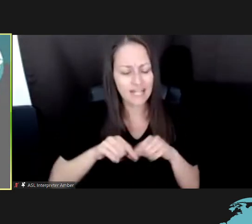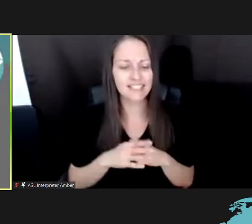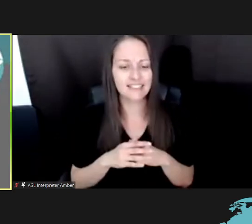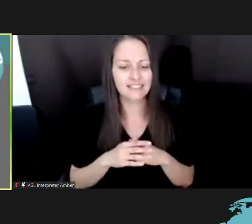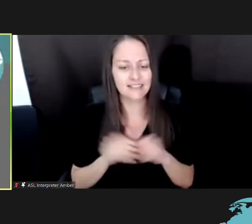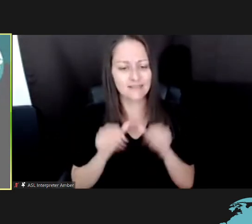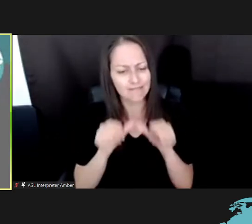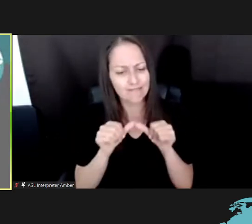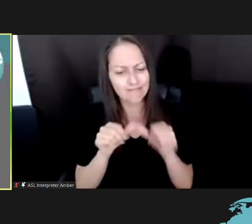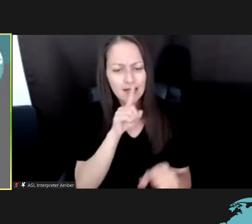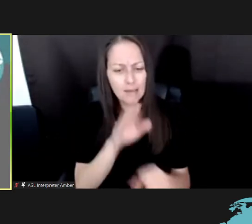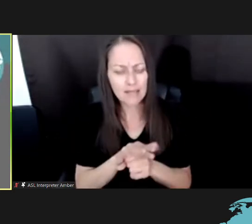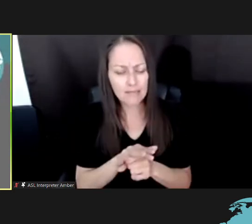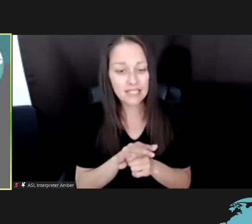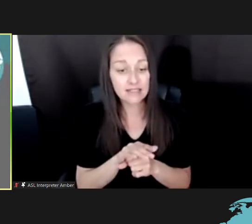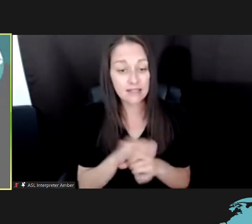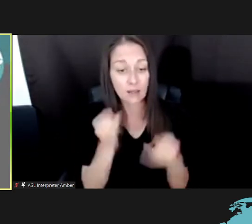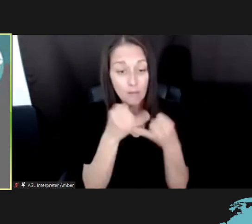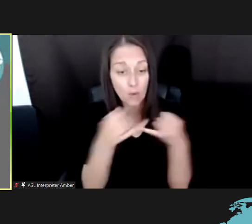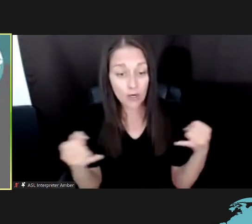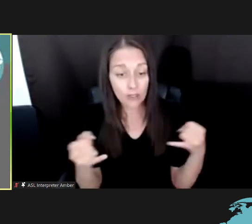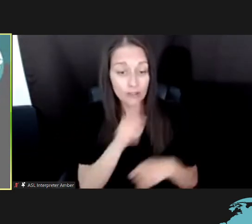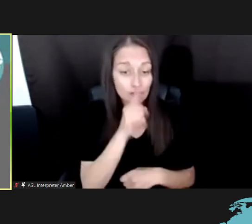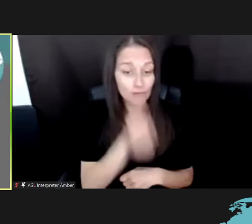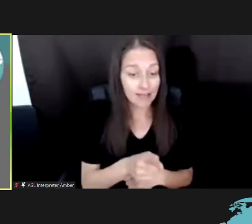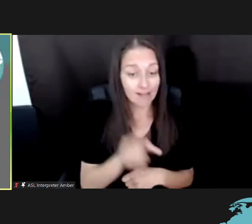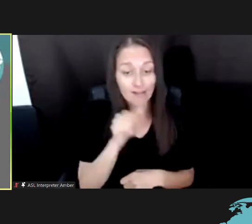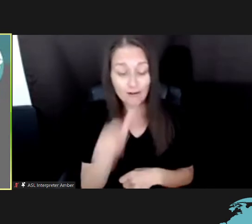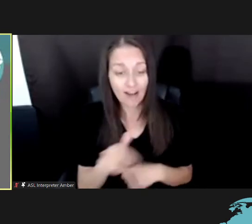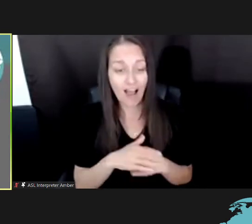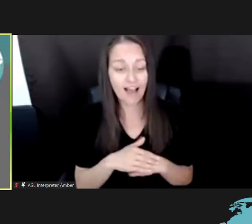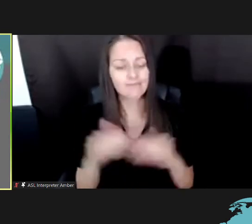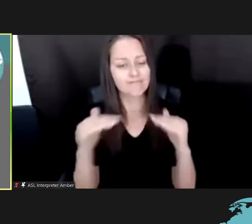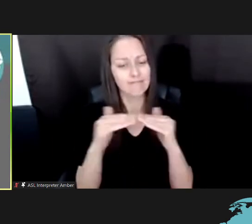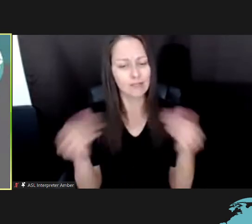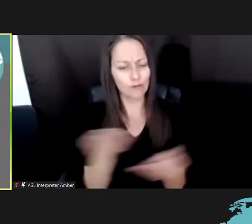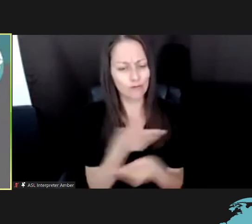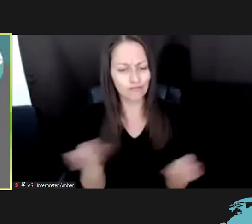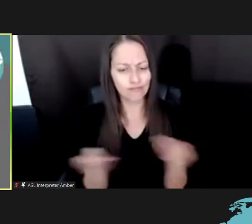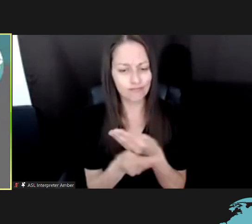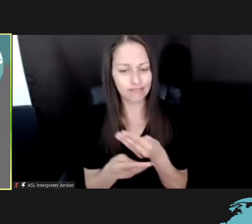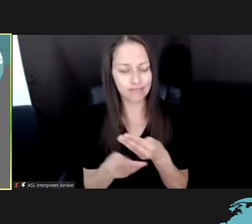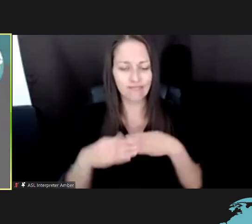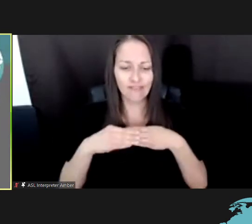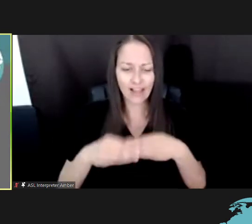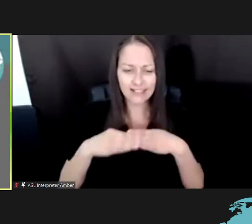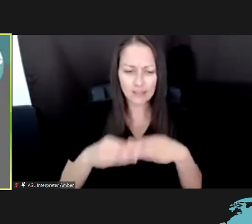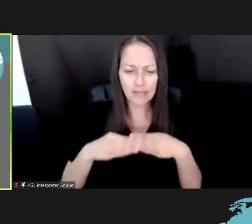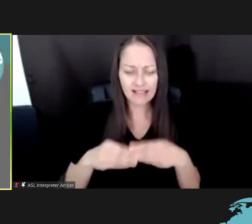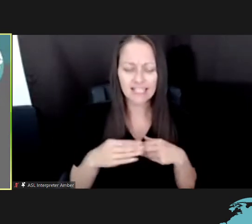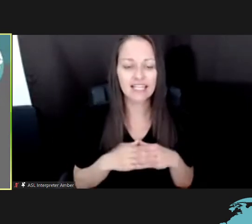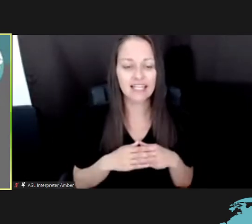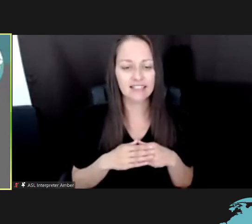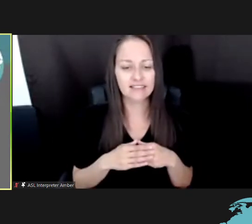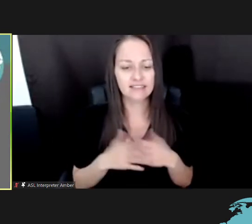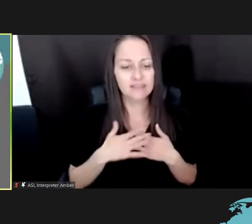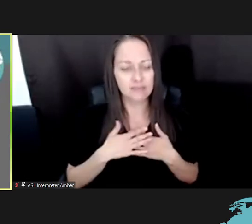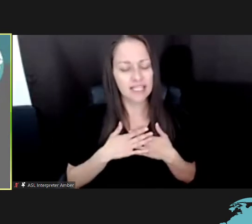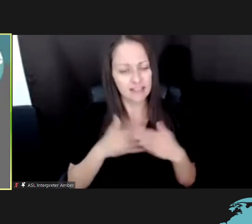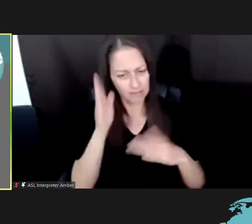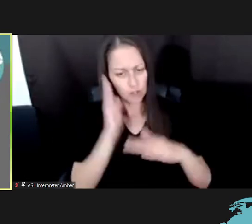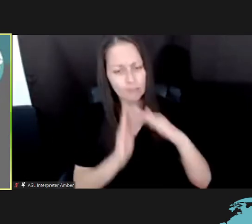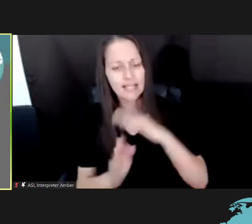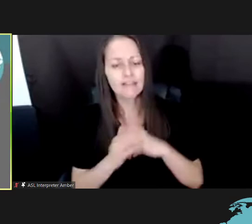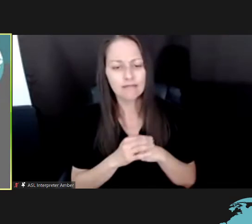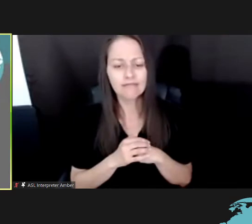fact and fiction, equitable exchange, flexibility and fluidity, humility and